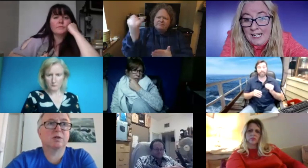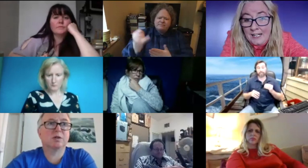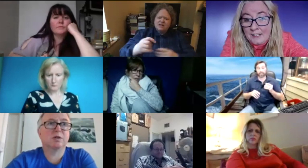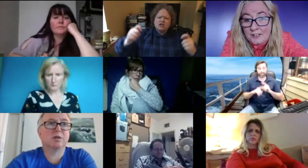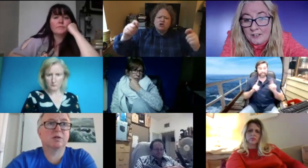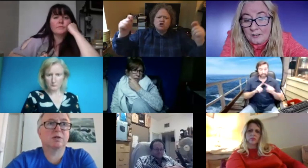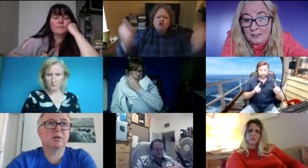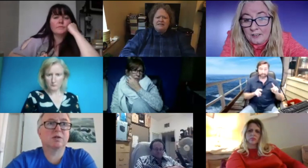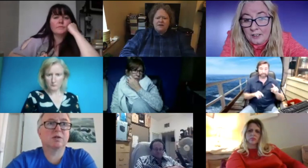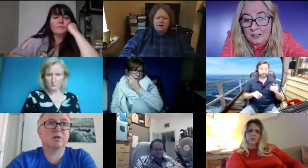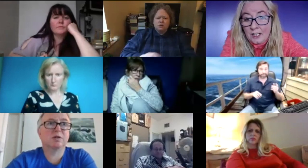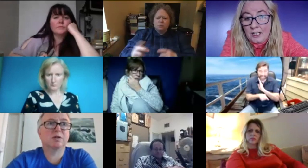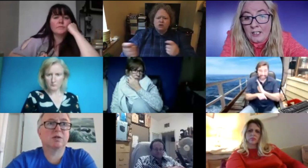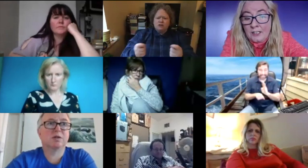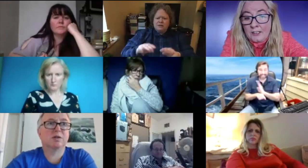and